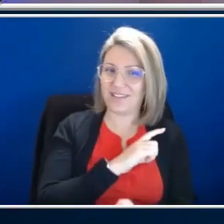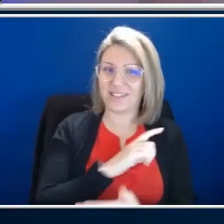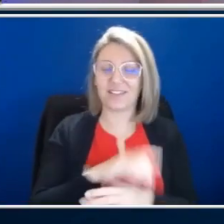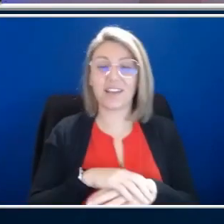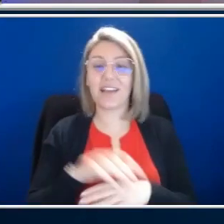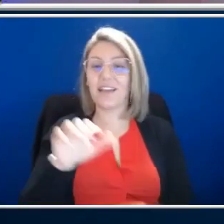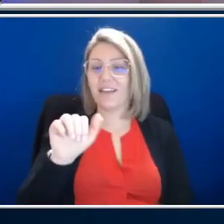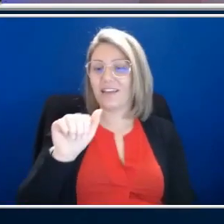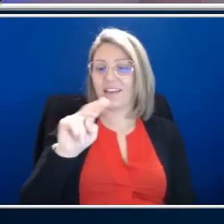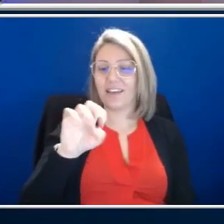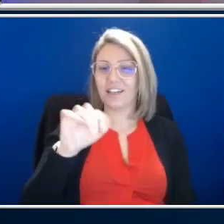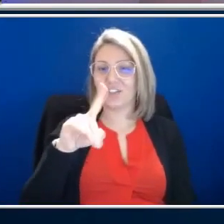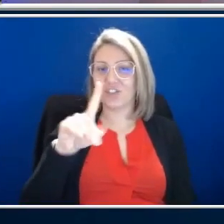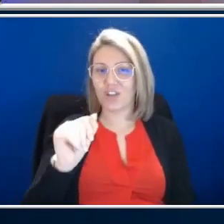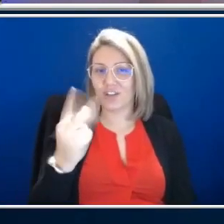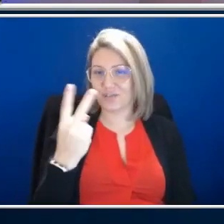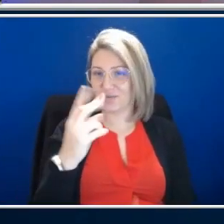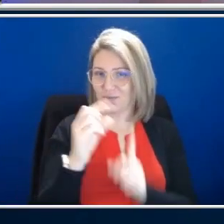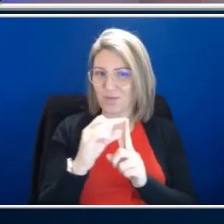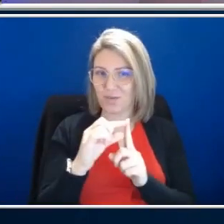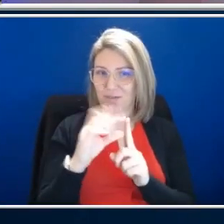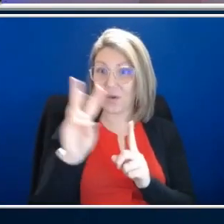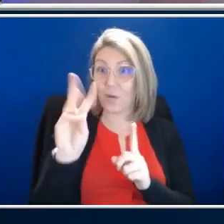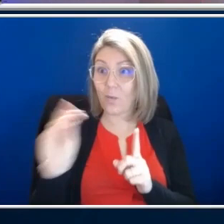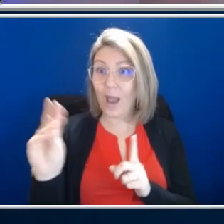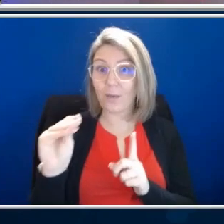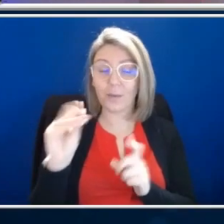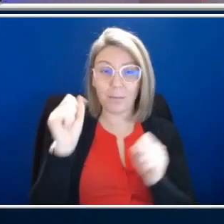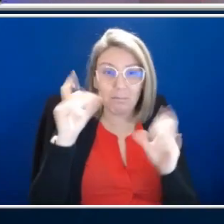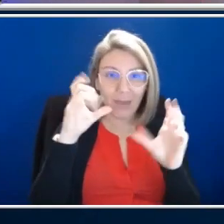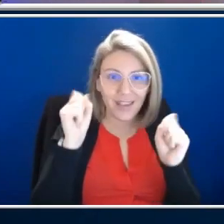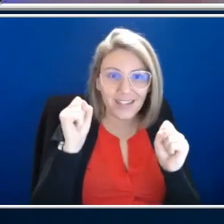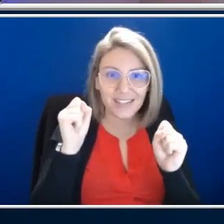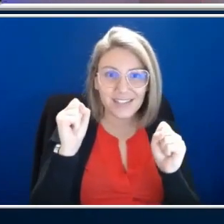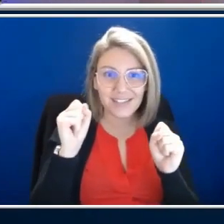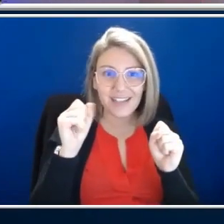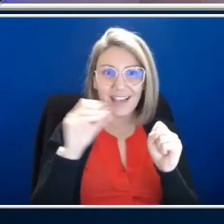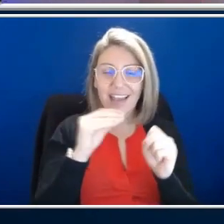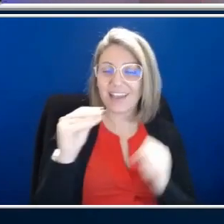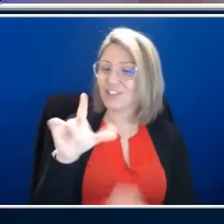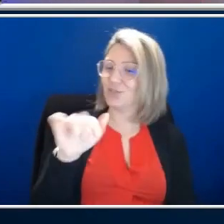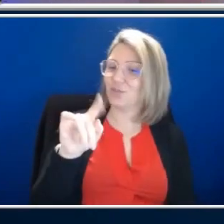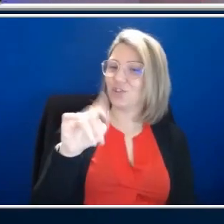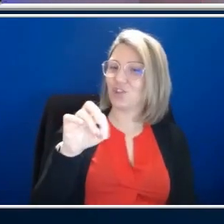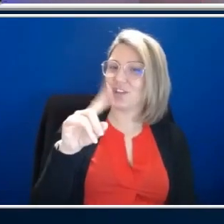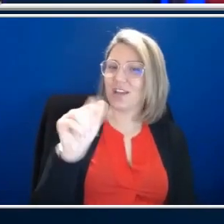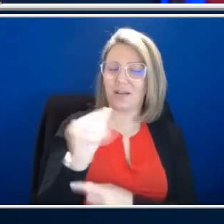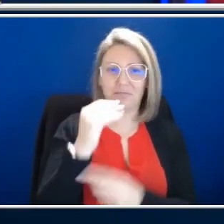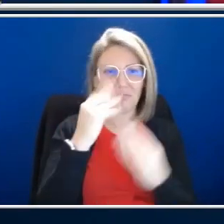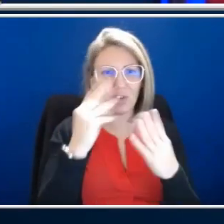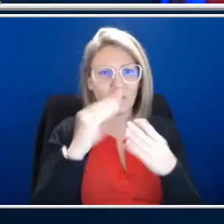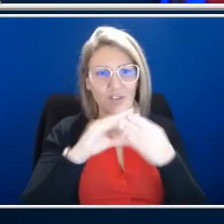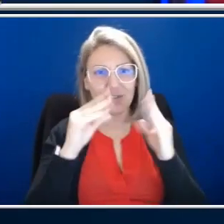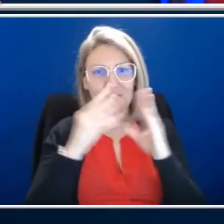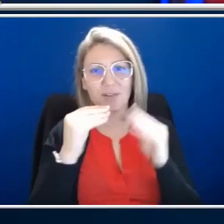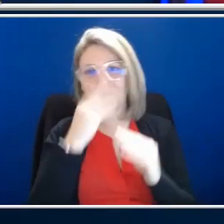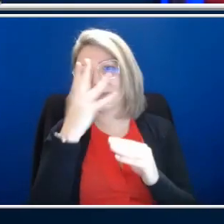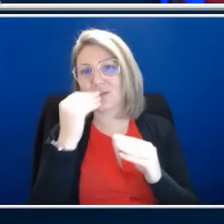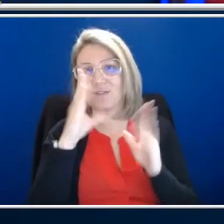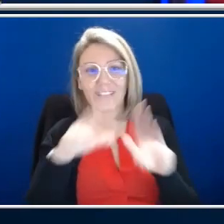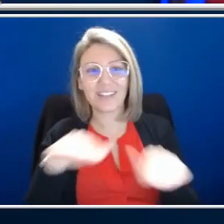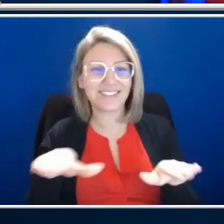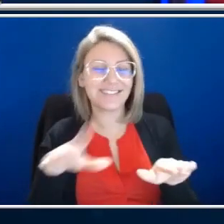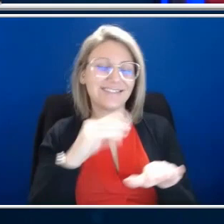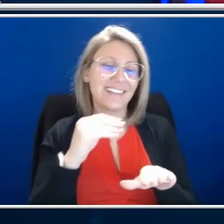has 2 words, wow, amazing. And Georgianne again writes, beautiful story, beautiful kids and beautiful parents.